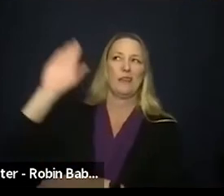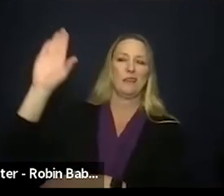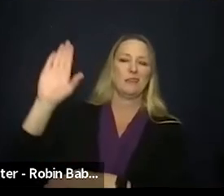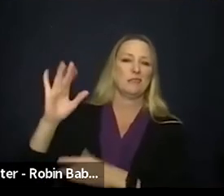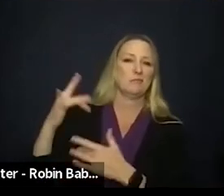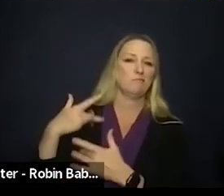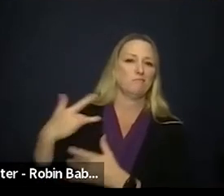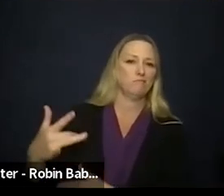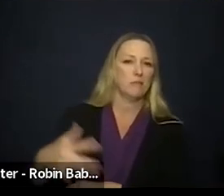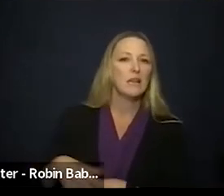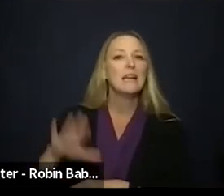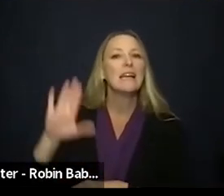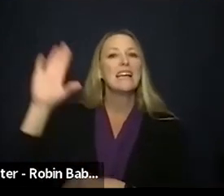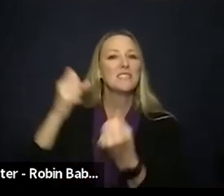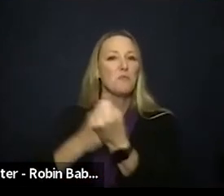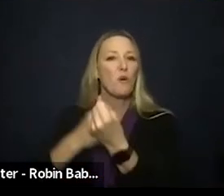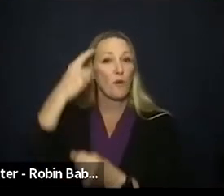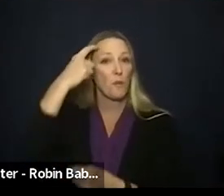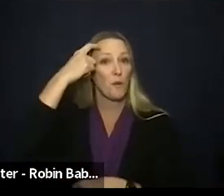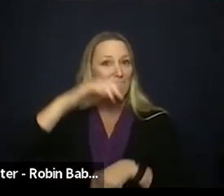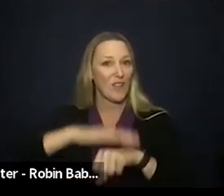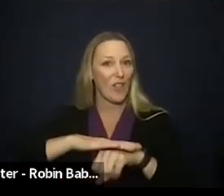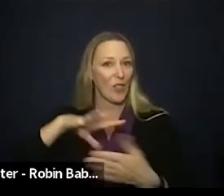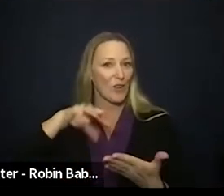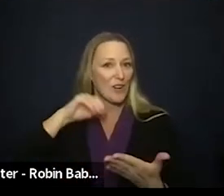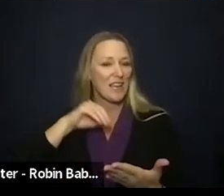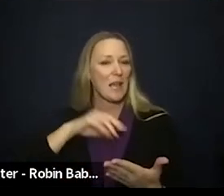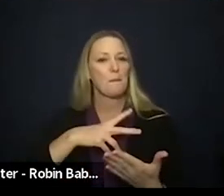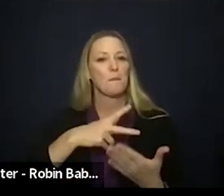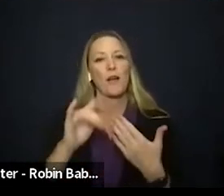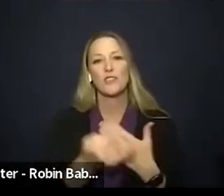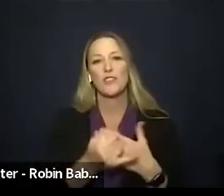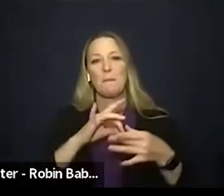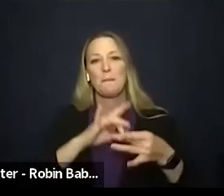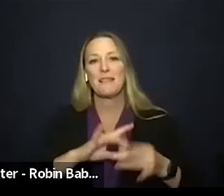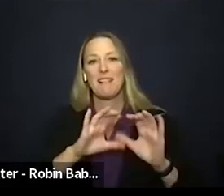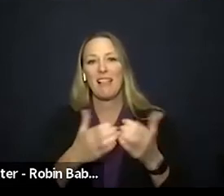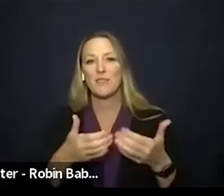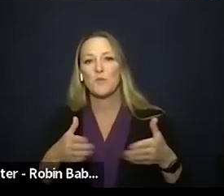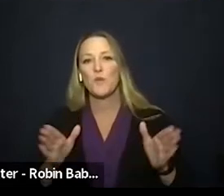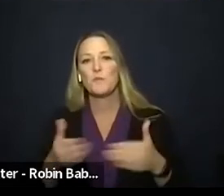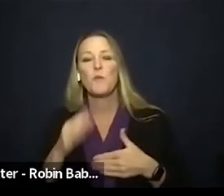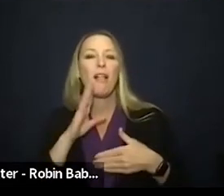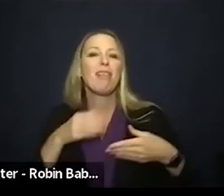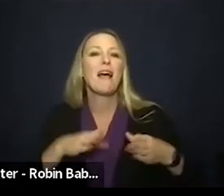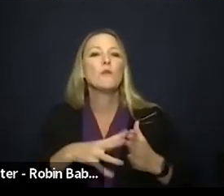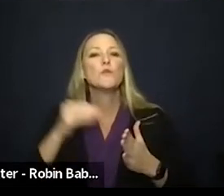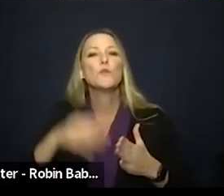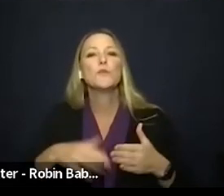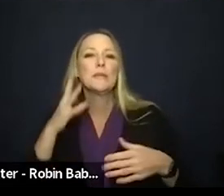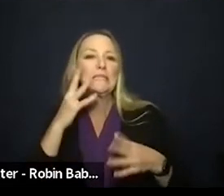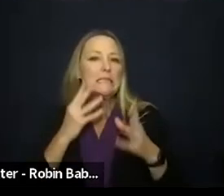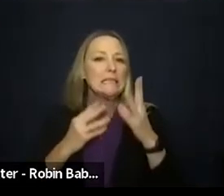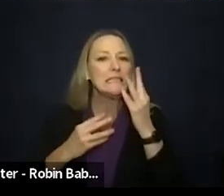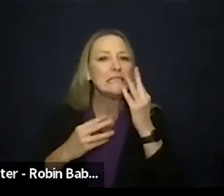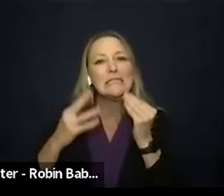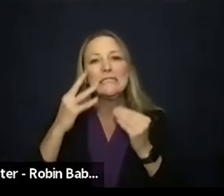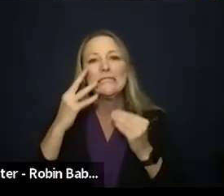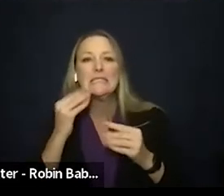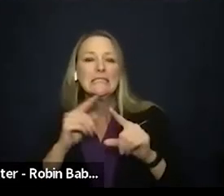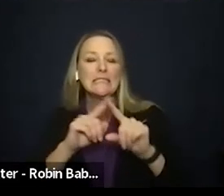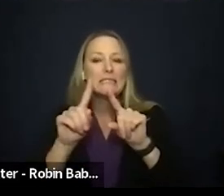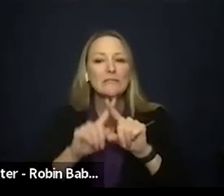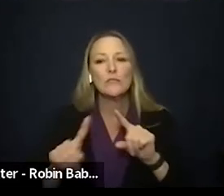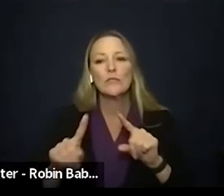brains on learning and project-based classrooms will allow students to experience opportunities that will rival some of the best